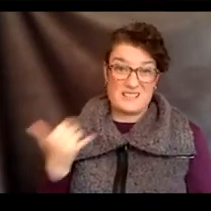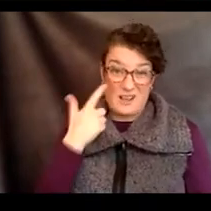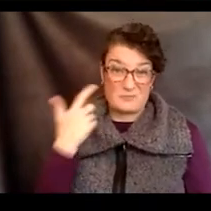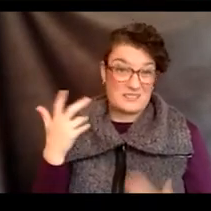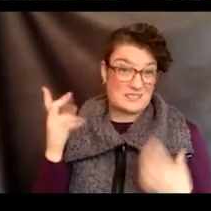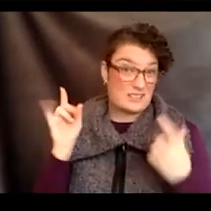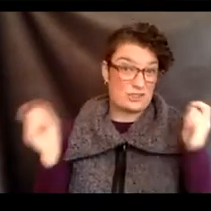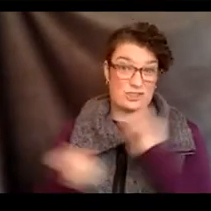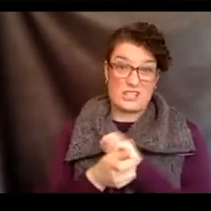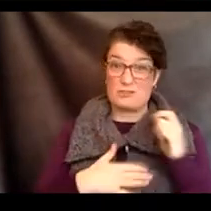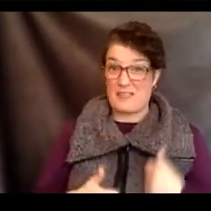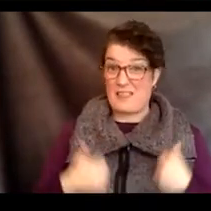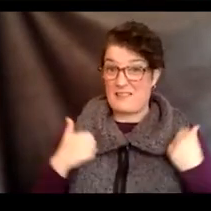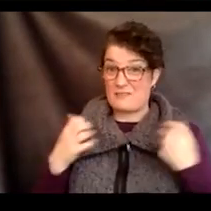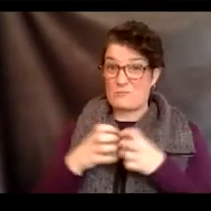life so much. But